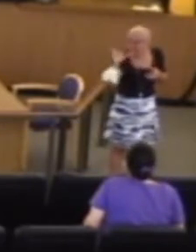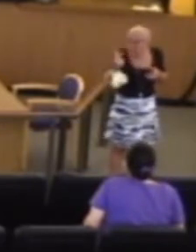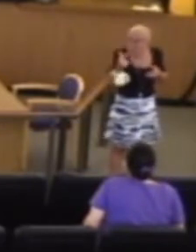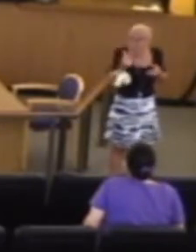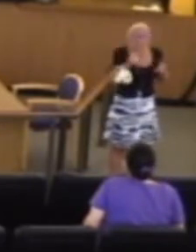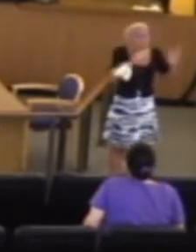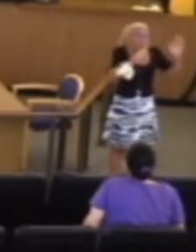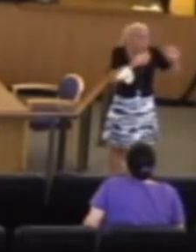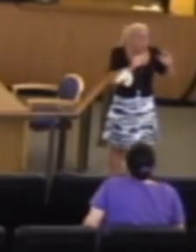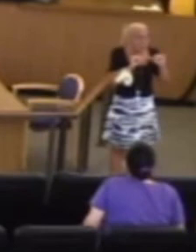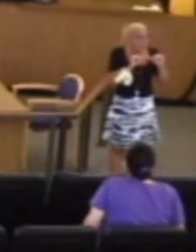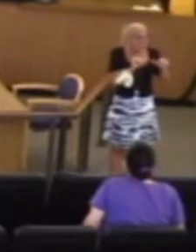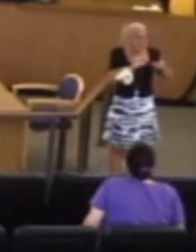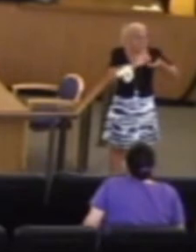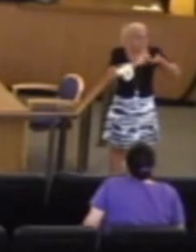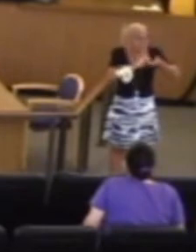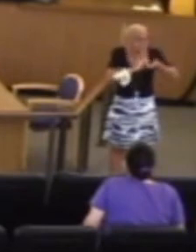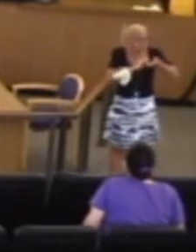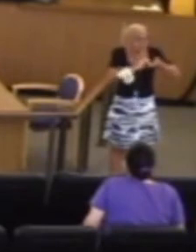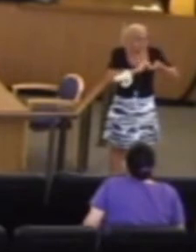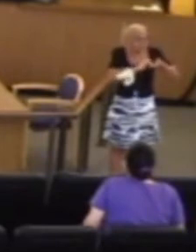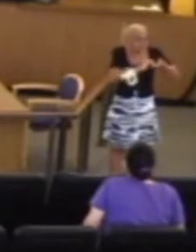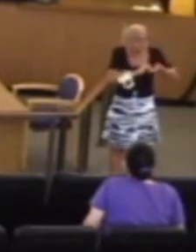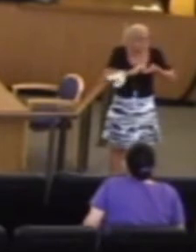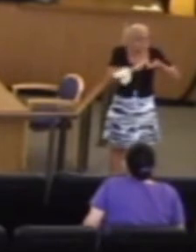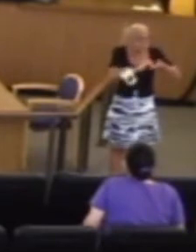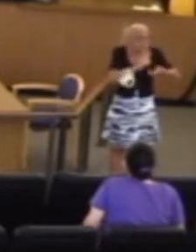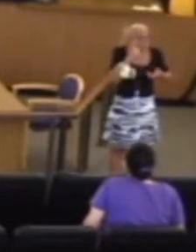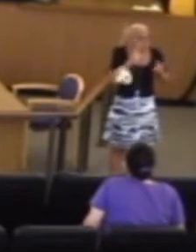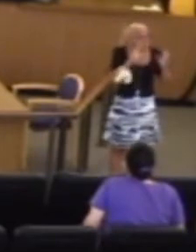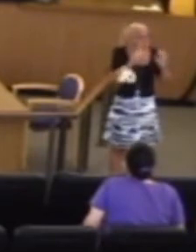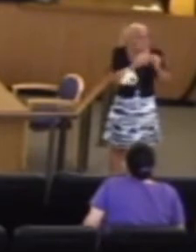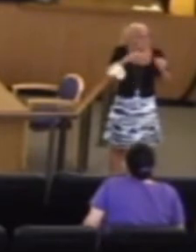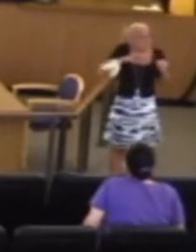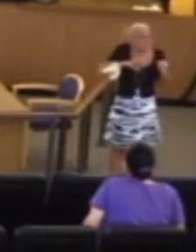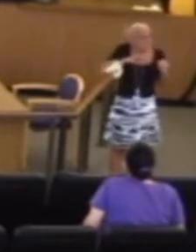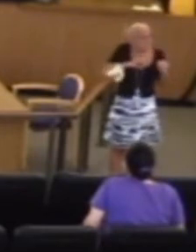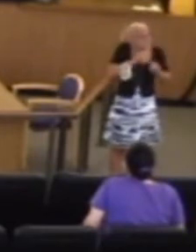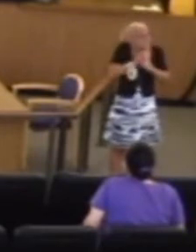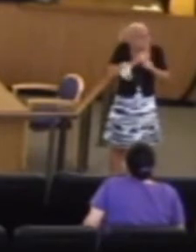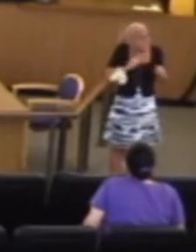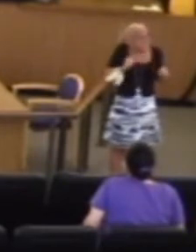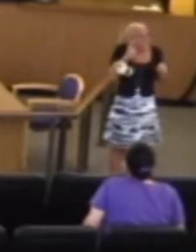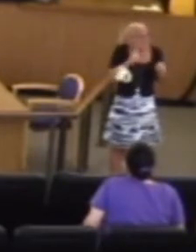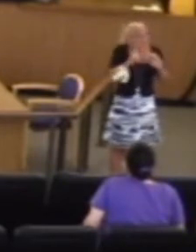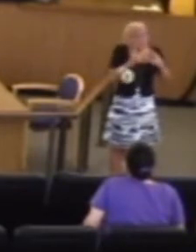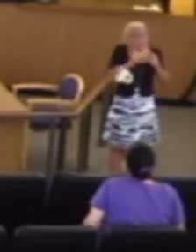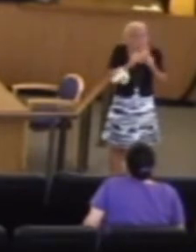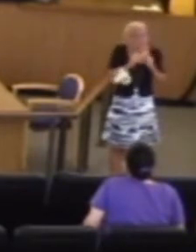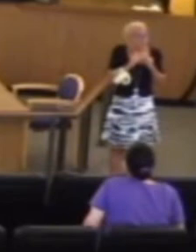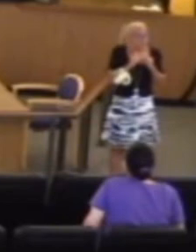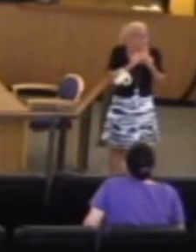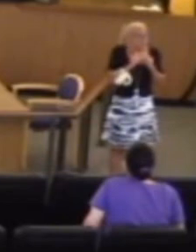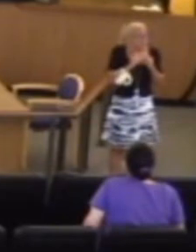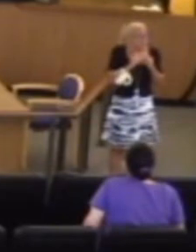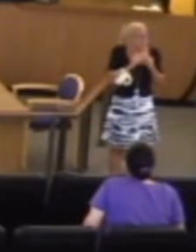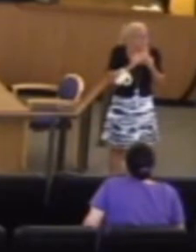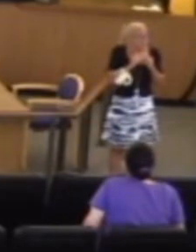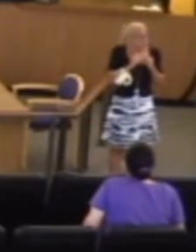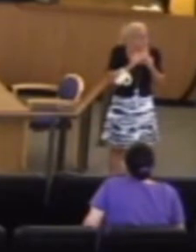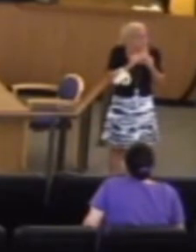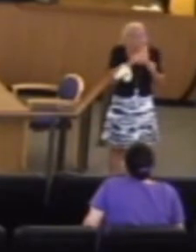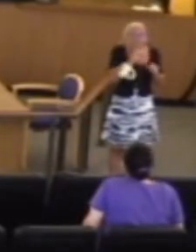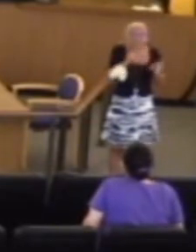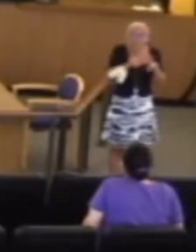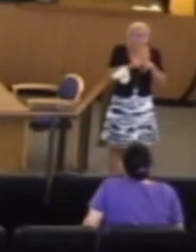many collaborations for the betterment and the benefit and safety of the town residents. And I do also want to thank publicly